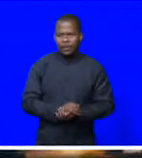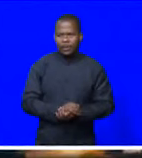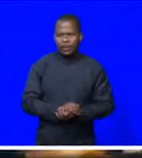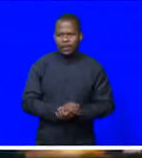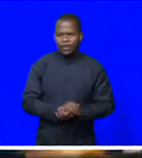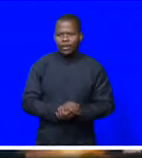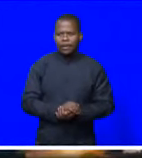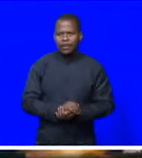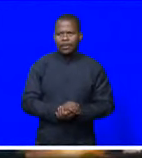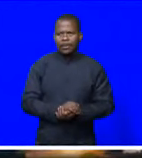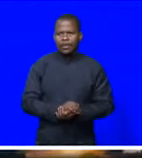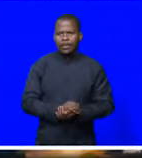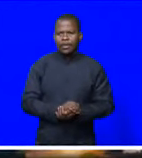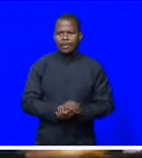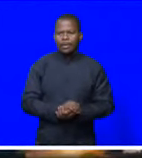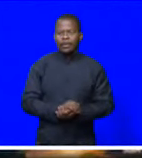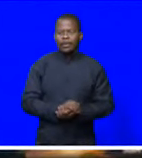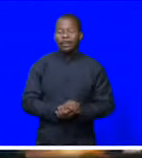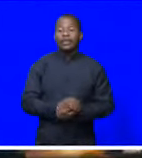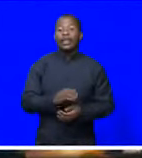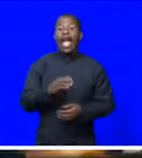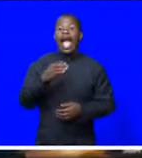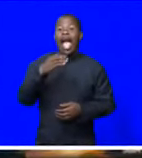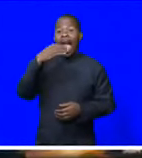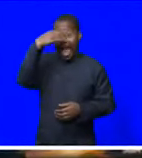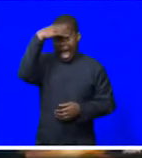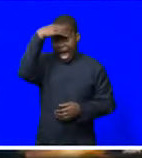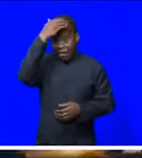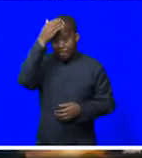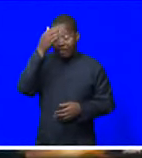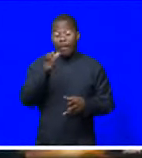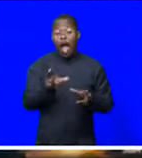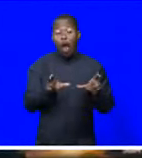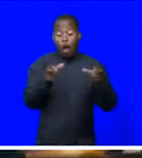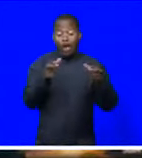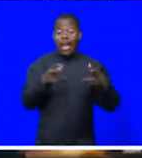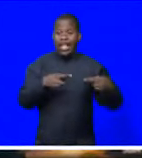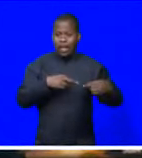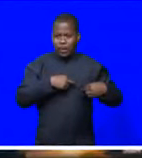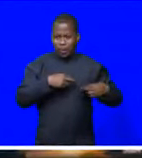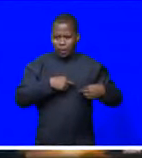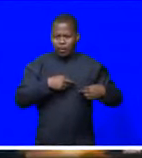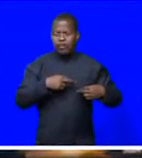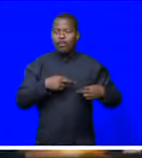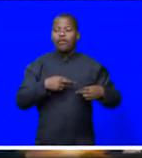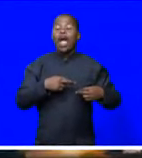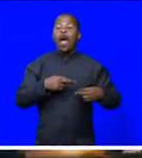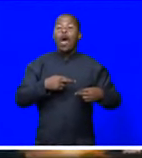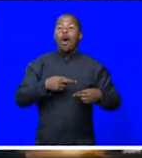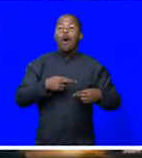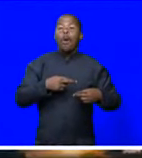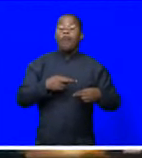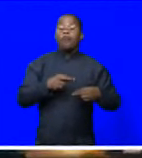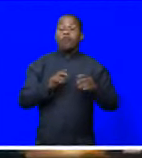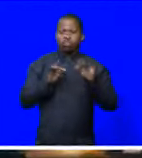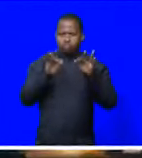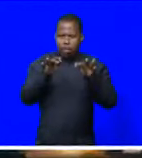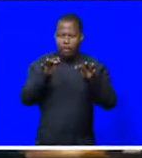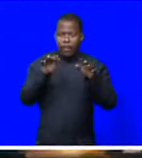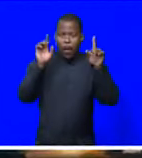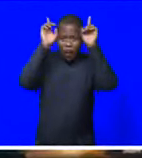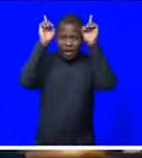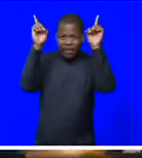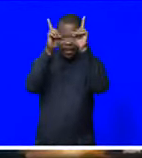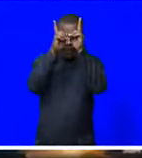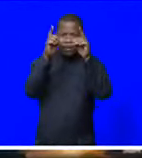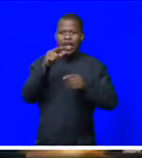has visited the Eswatini Christian Medical University to get an understanding as to what are the bottlenecks to the opening of its medical